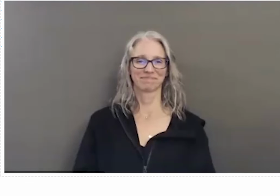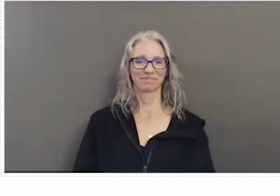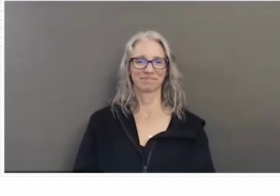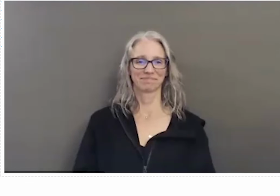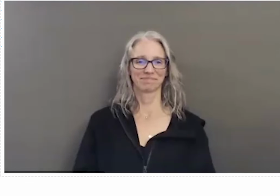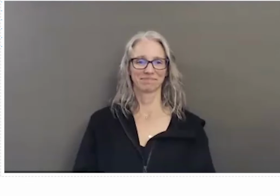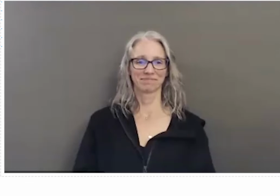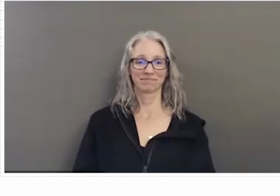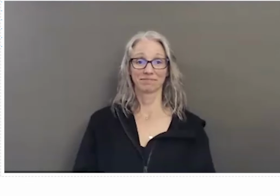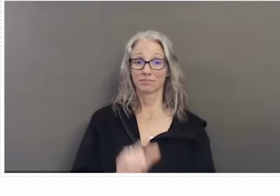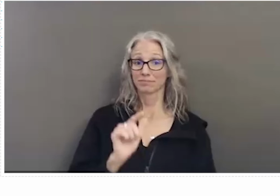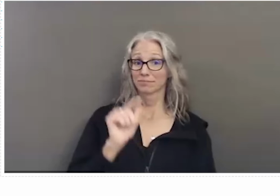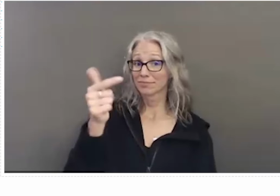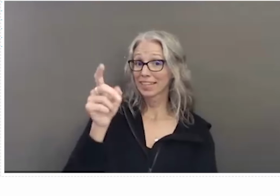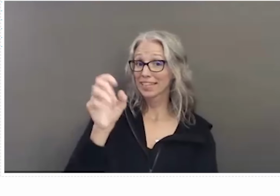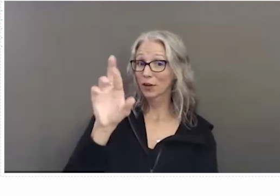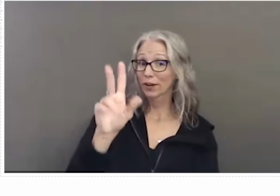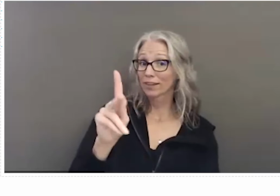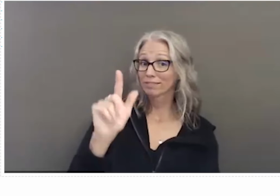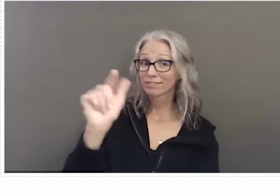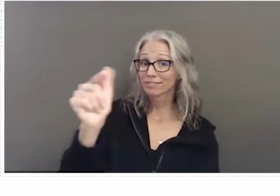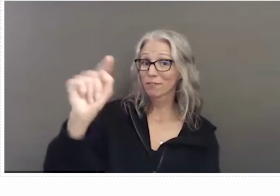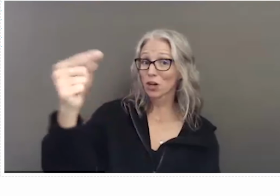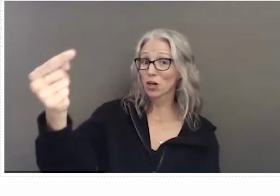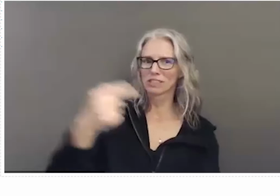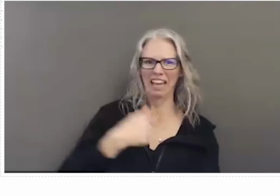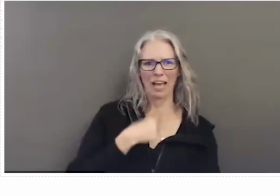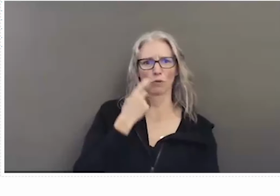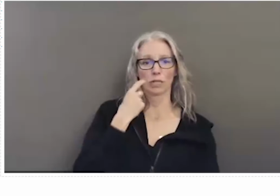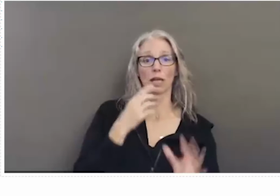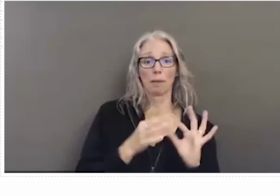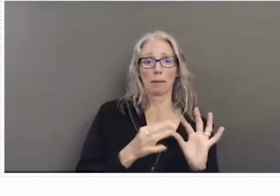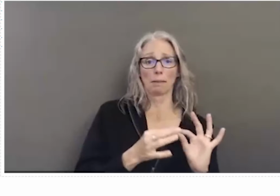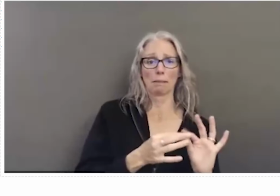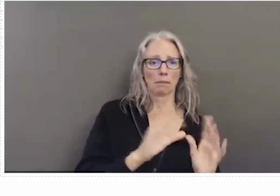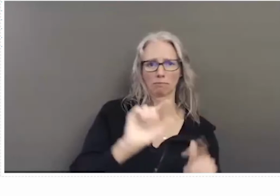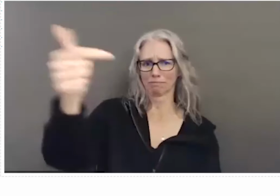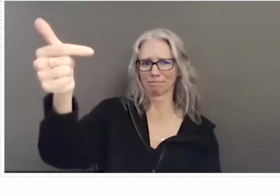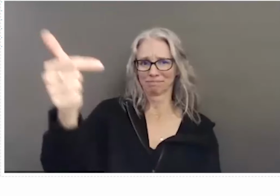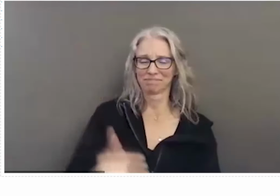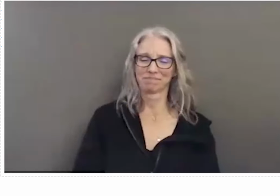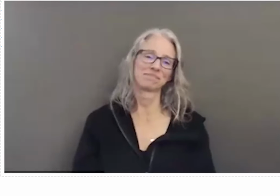Derek, you can go first if you want. I just talked a lot. So.